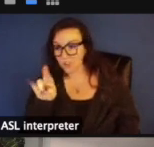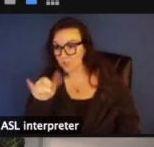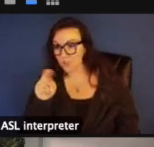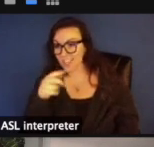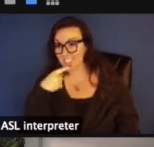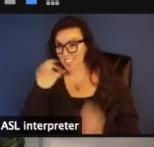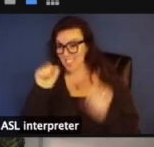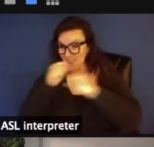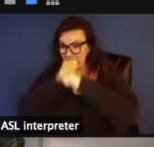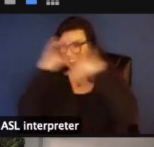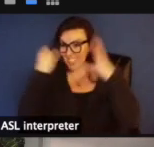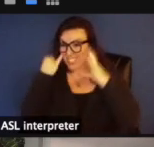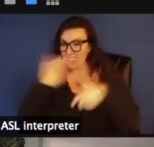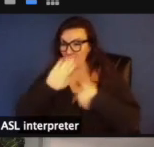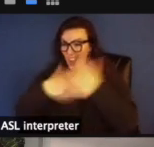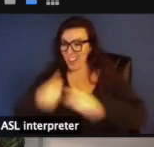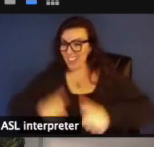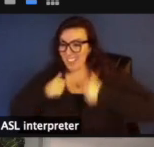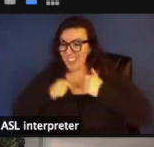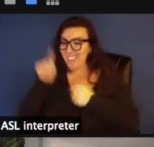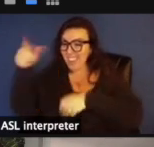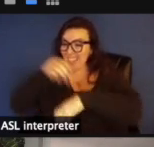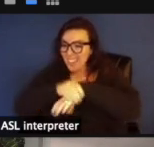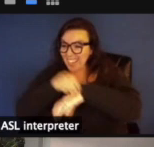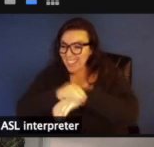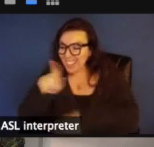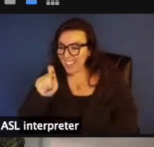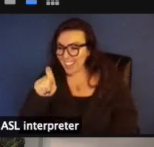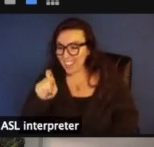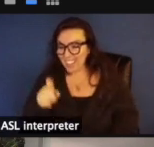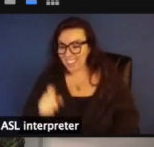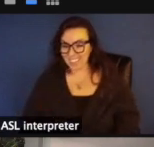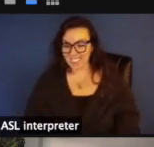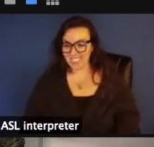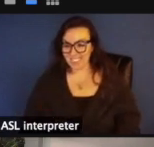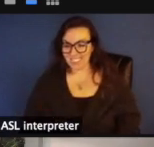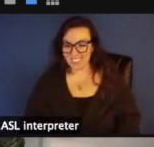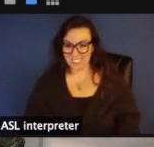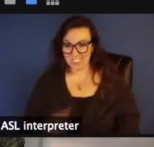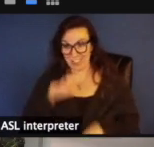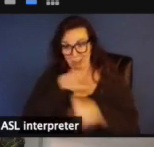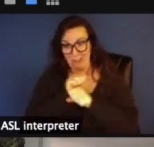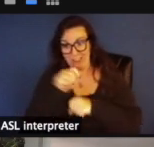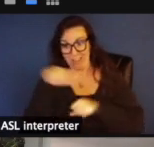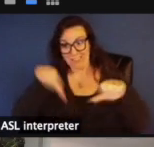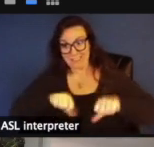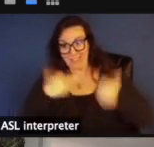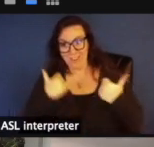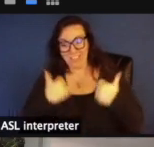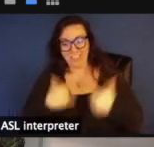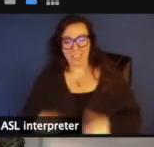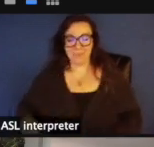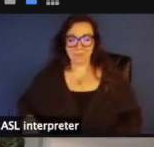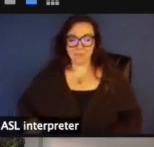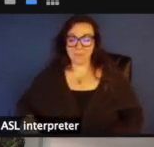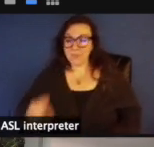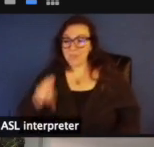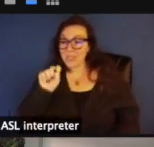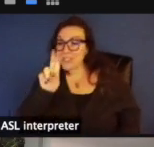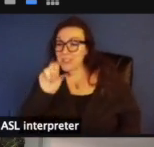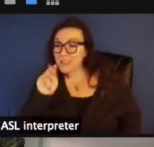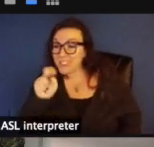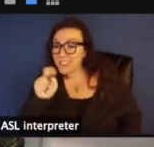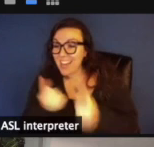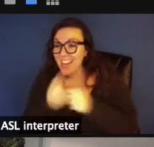England? We'd be in lockdown. We'd be in lockdown right now. We'd be on lockdown. Everybody. Yeah. We'd be